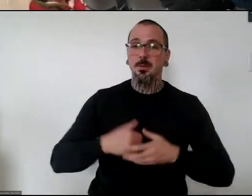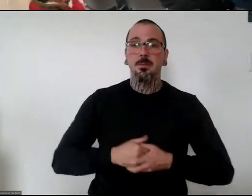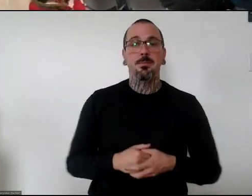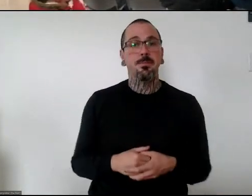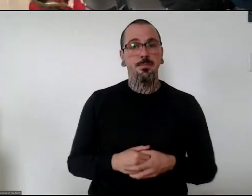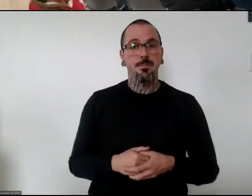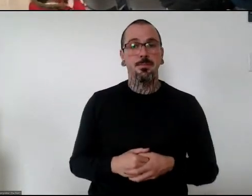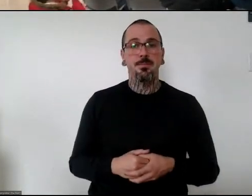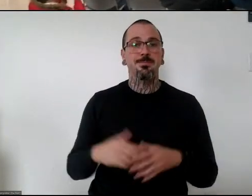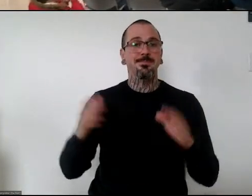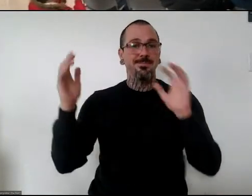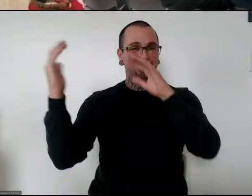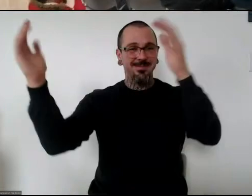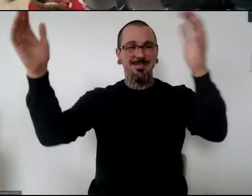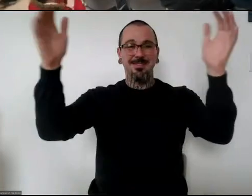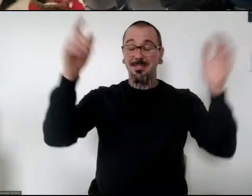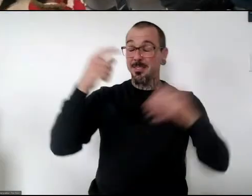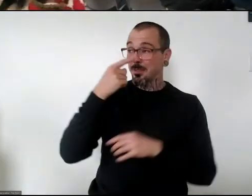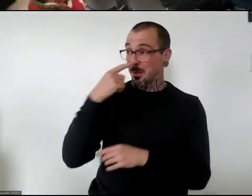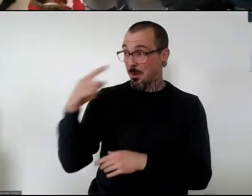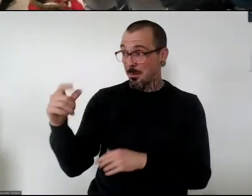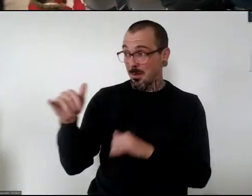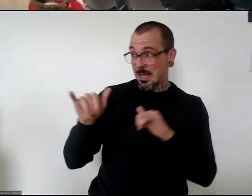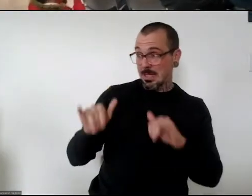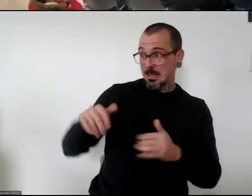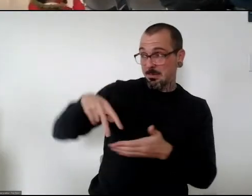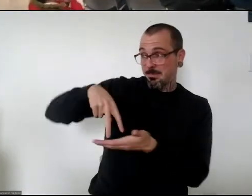Minister, I'll have you stay up here now.